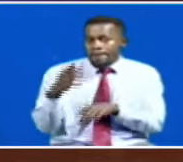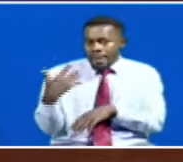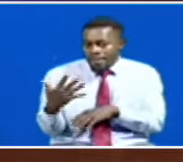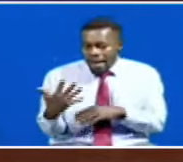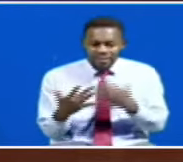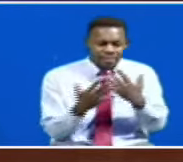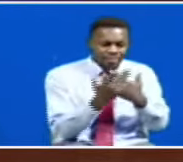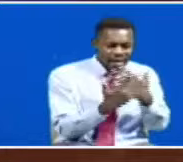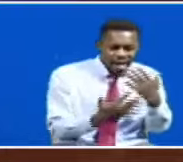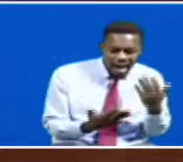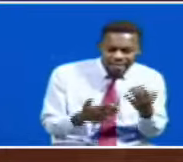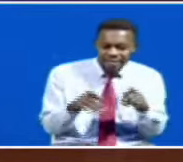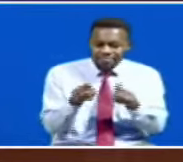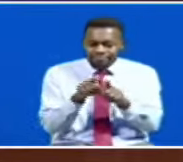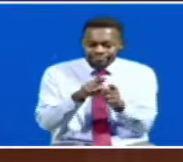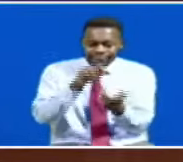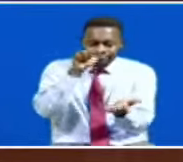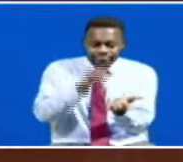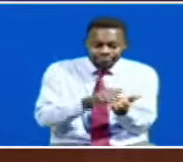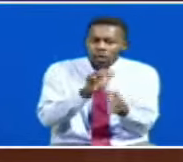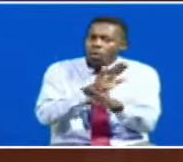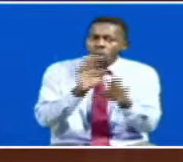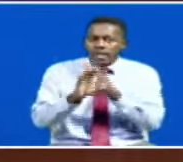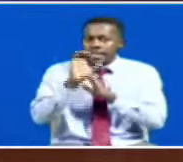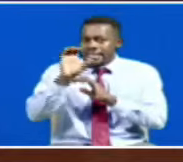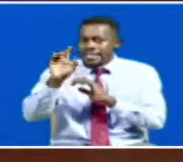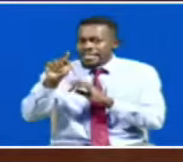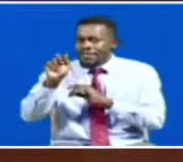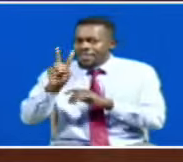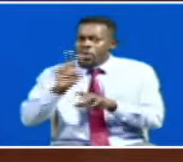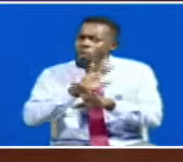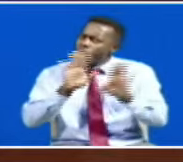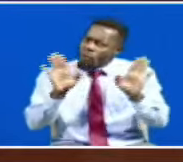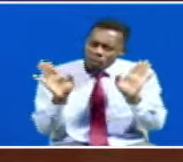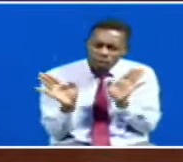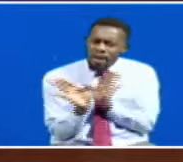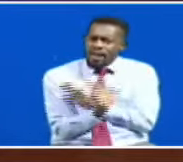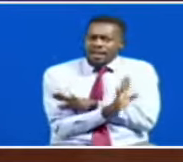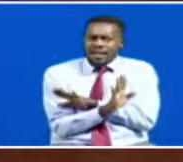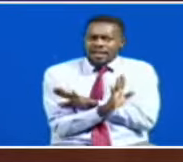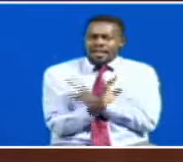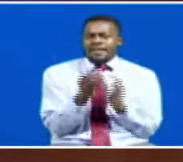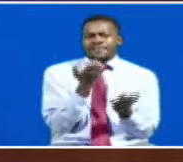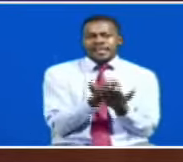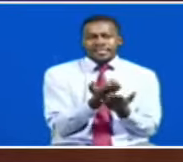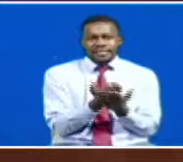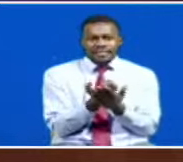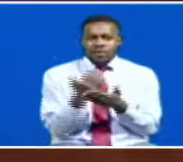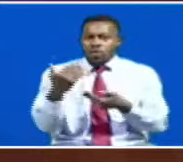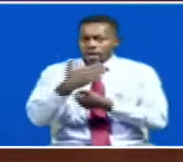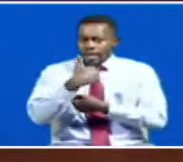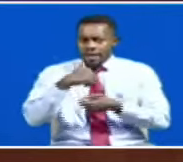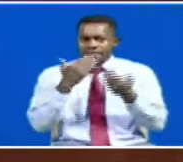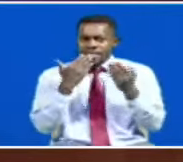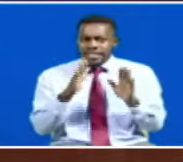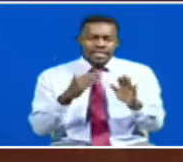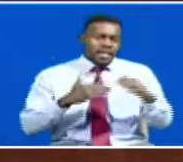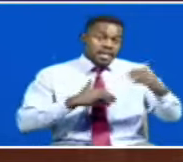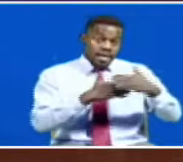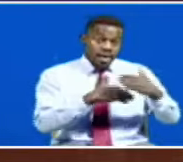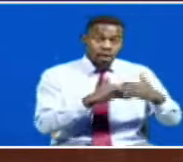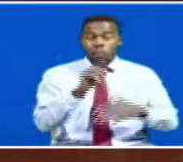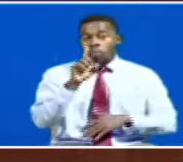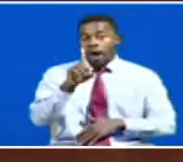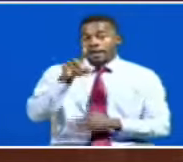blood traces, and the CCTV footage from the Airbnb and the nearby Julie Mini supermarket, where the